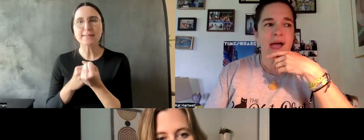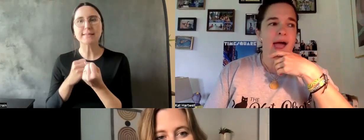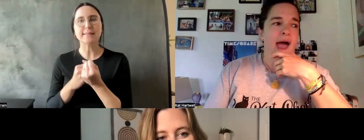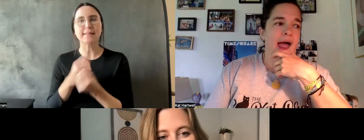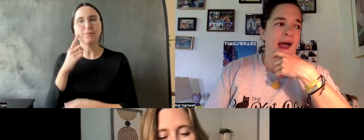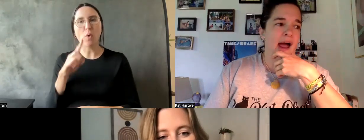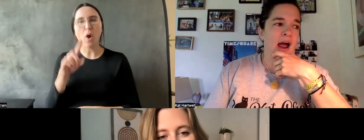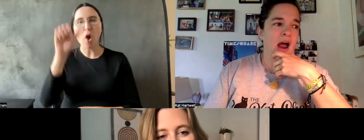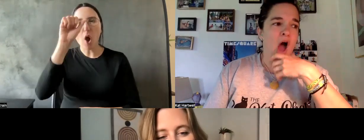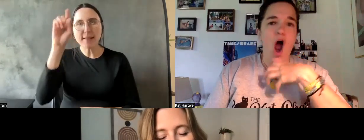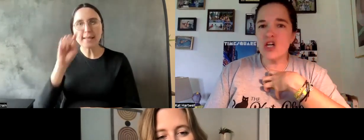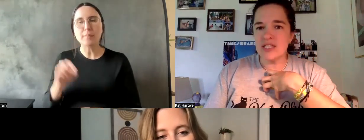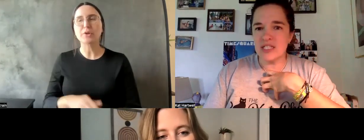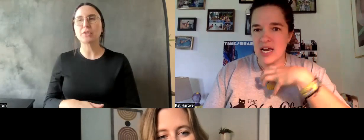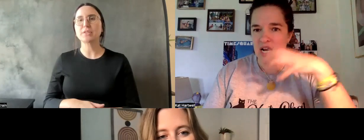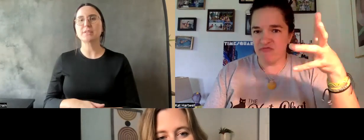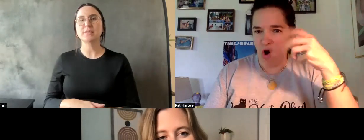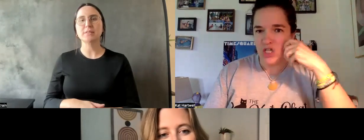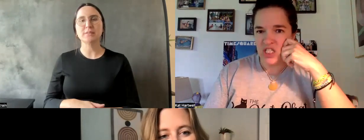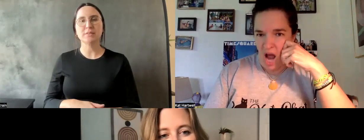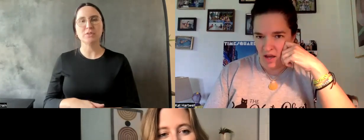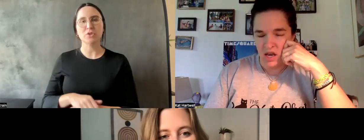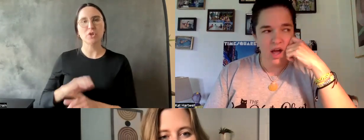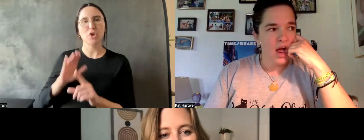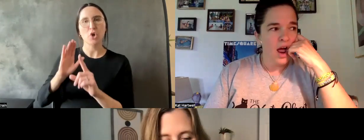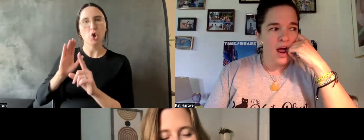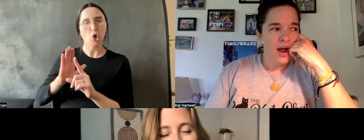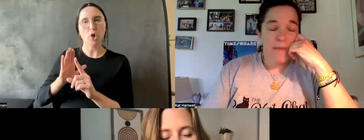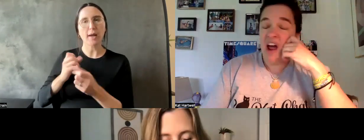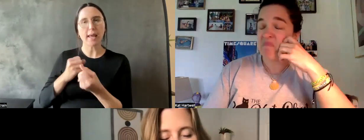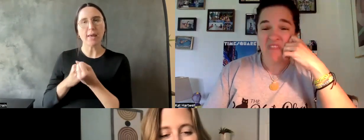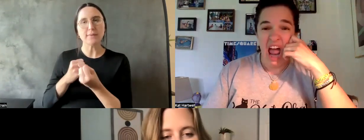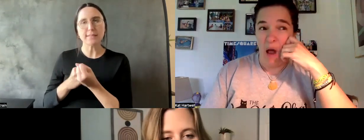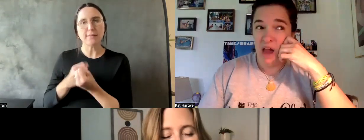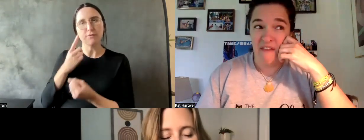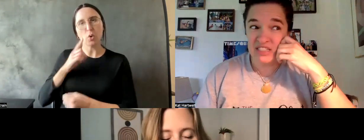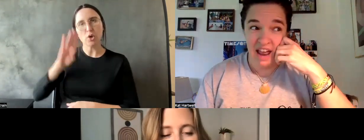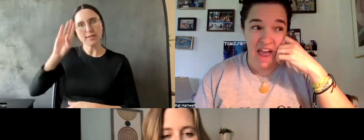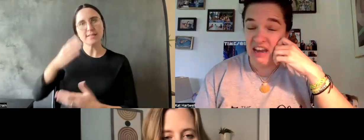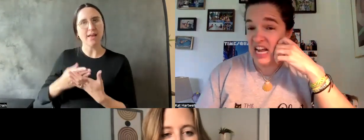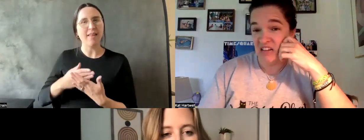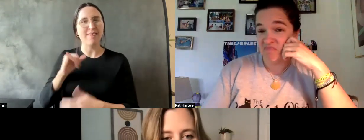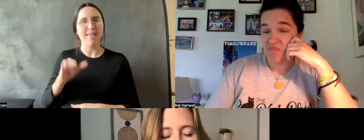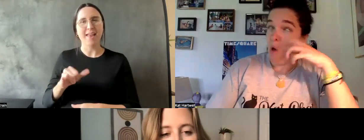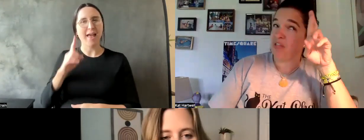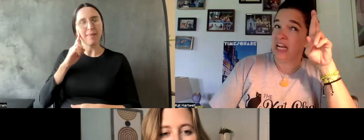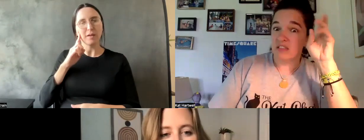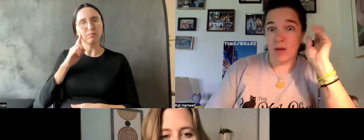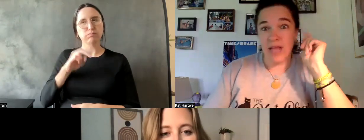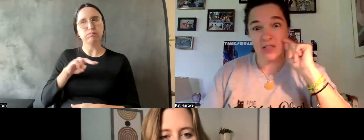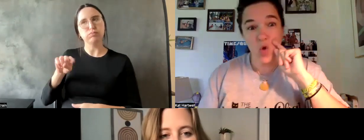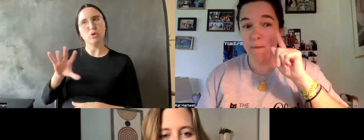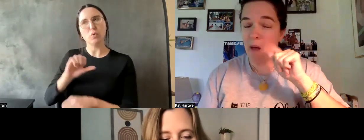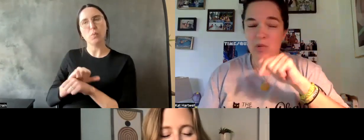Alzheimer's, and hostess for her son. I would have to say that, Nikki.